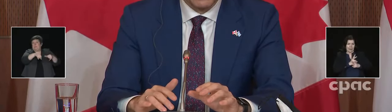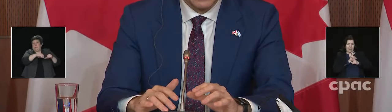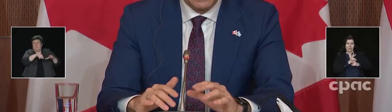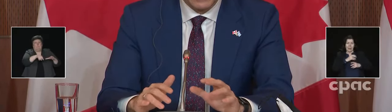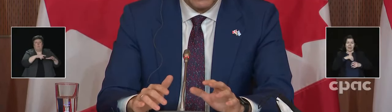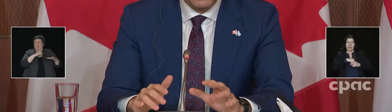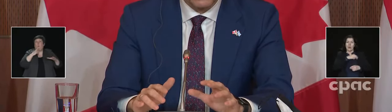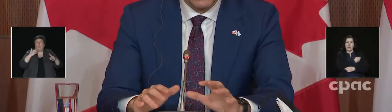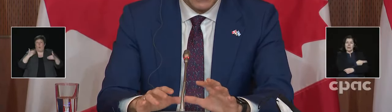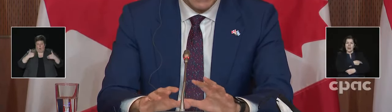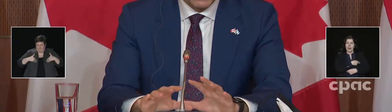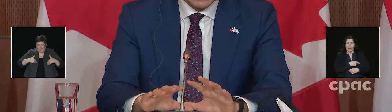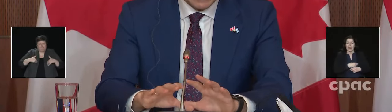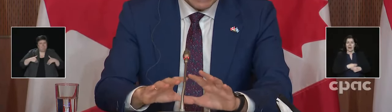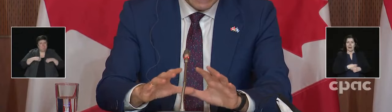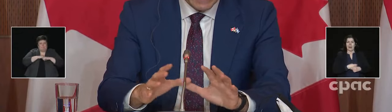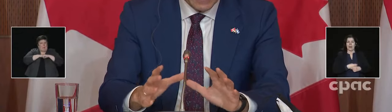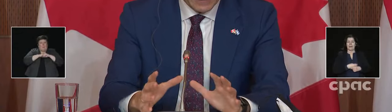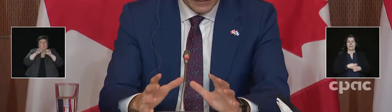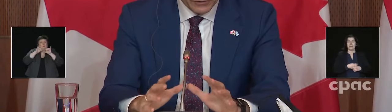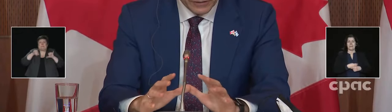immunosupprimised individuals. So